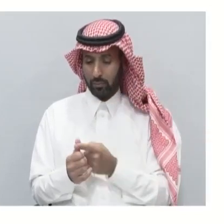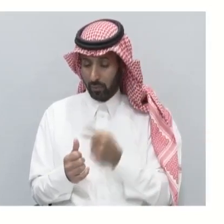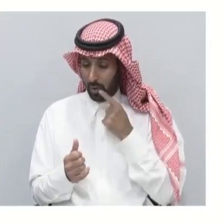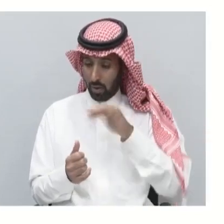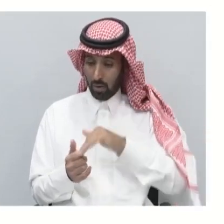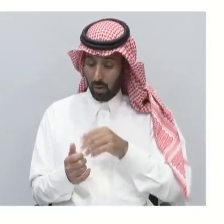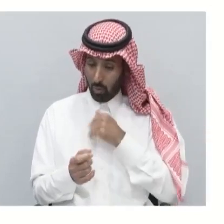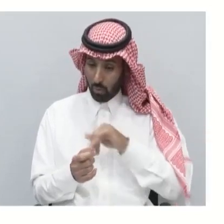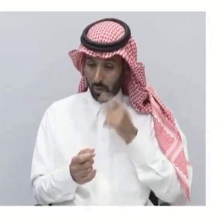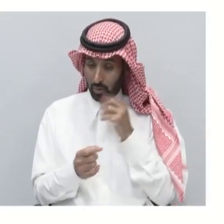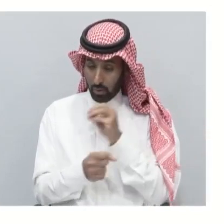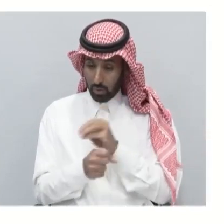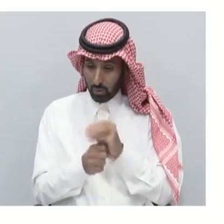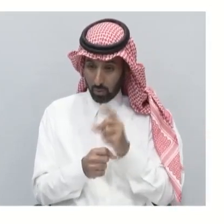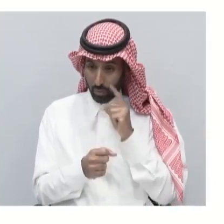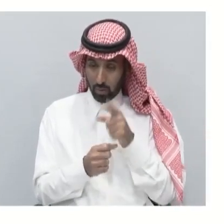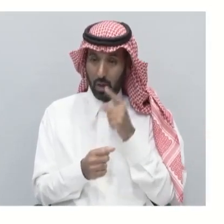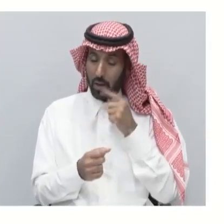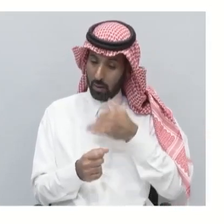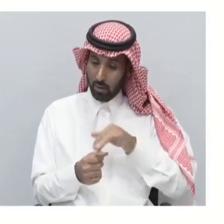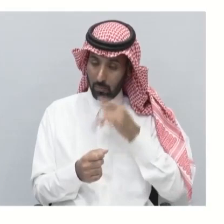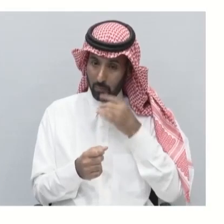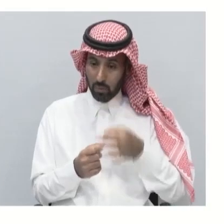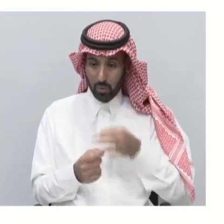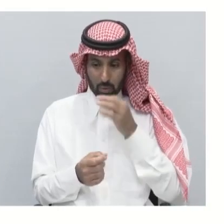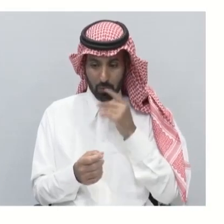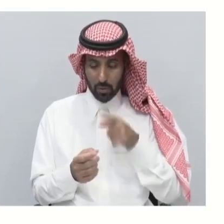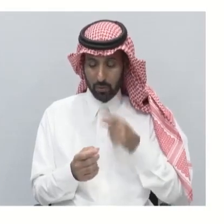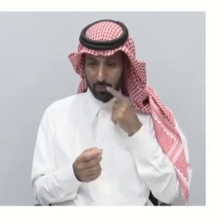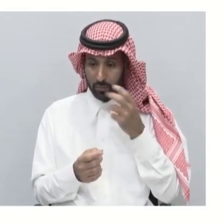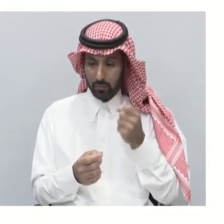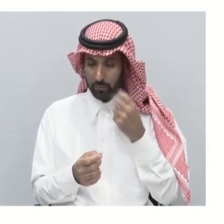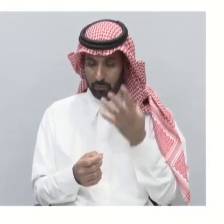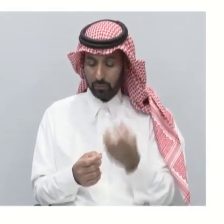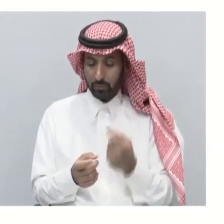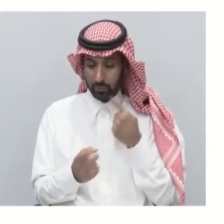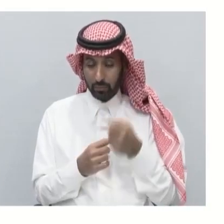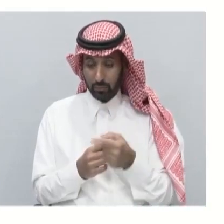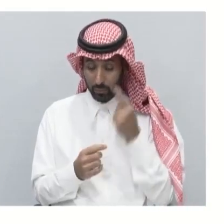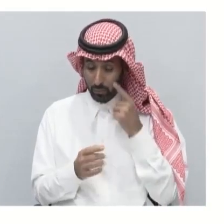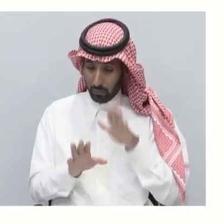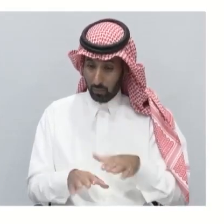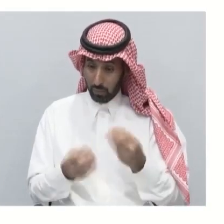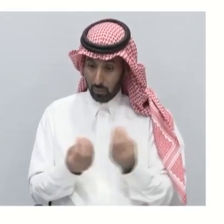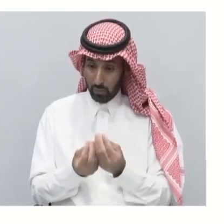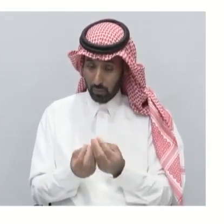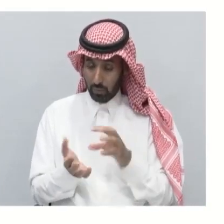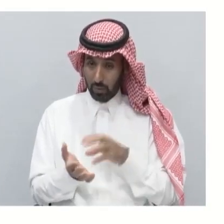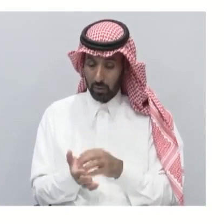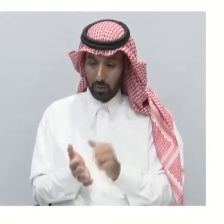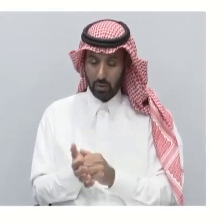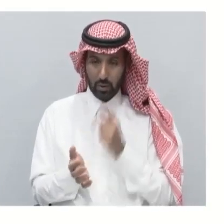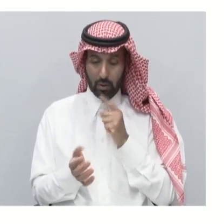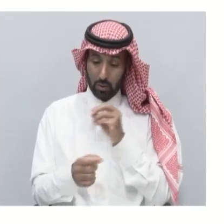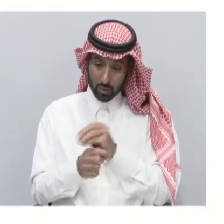month and I would like to stay with you. Something wrong in here? It should be, this is to inform